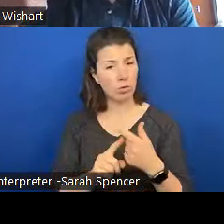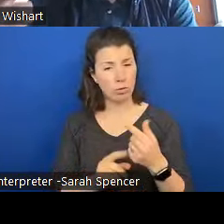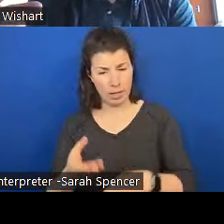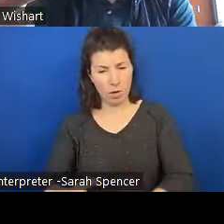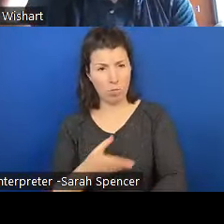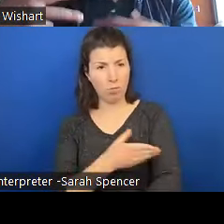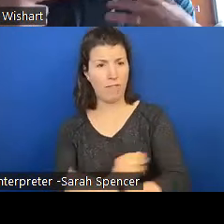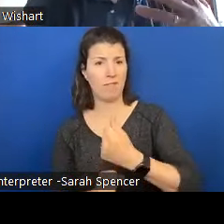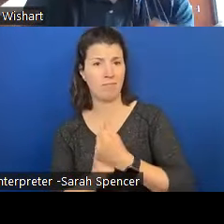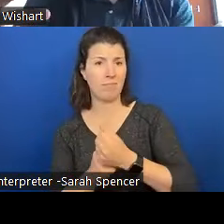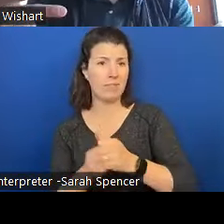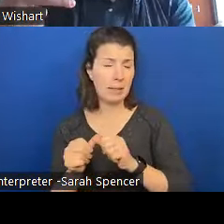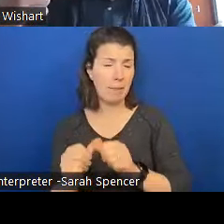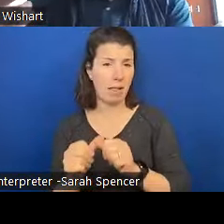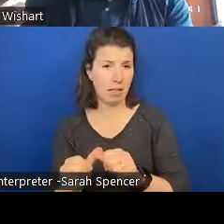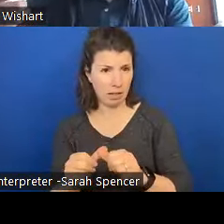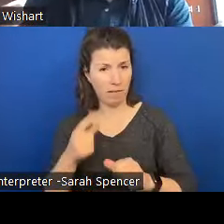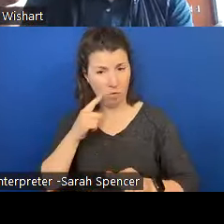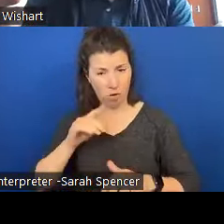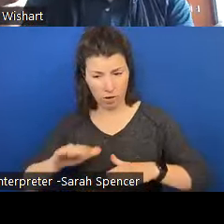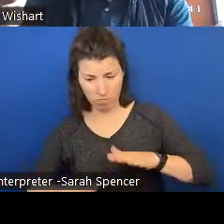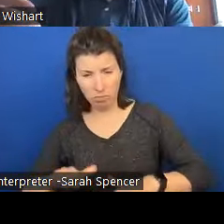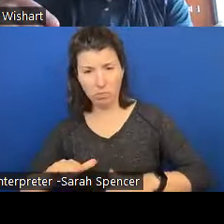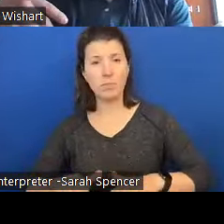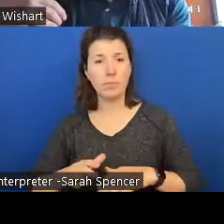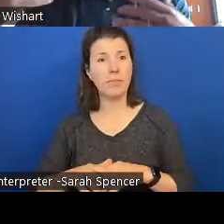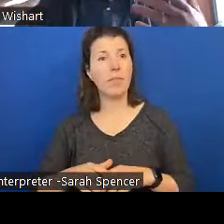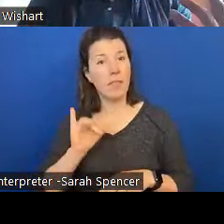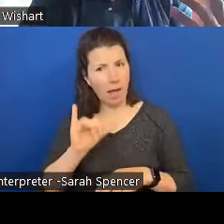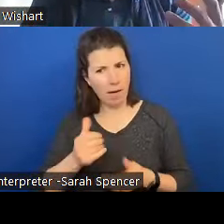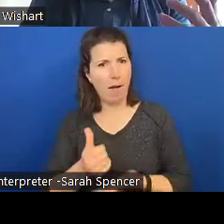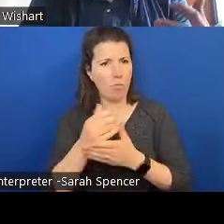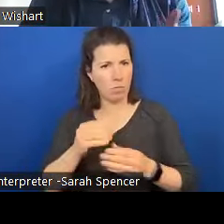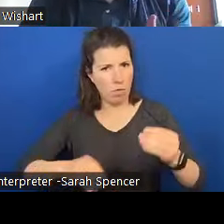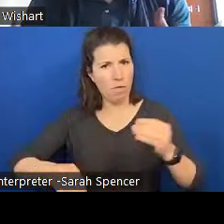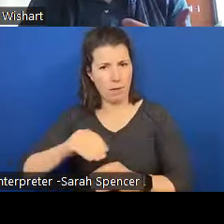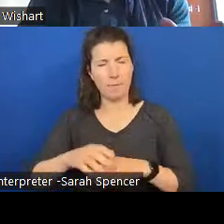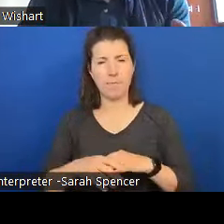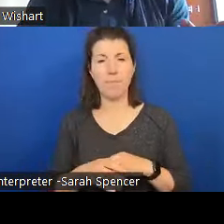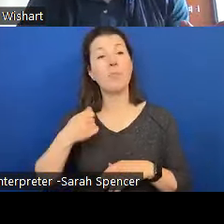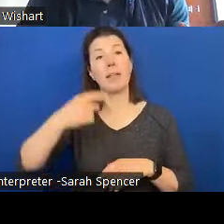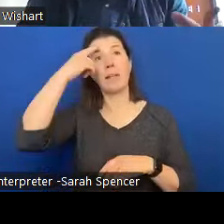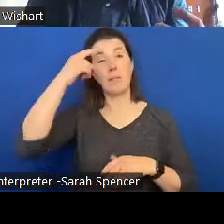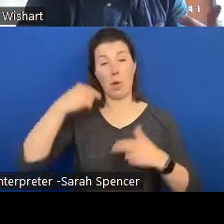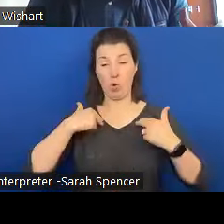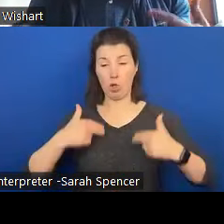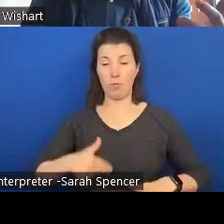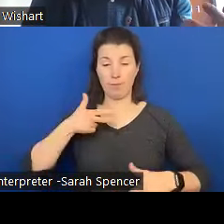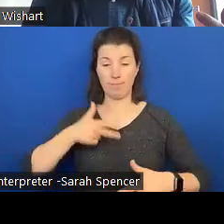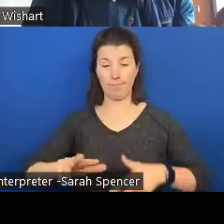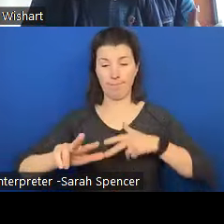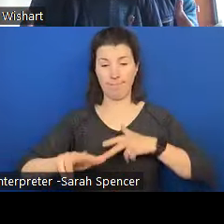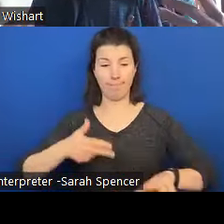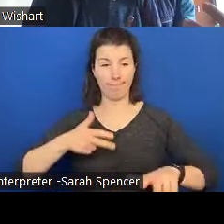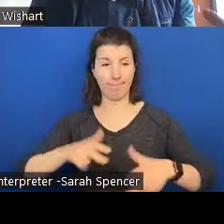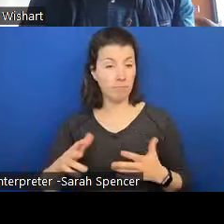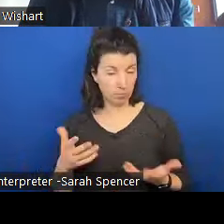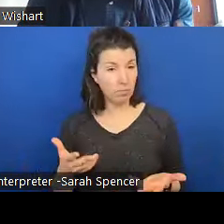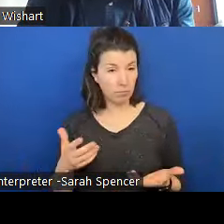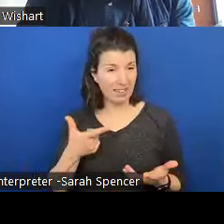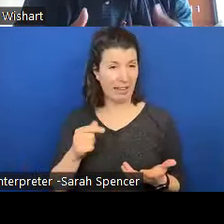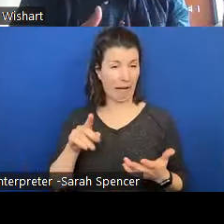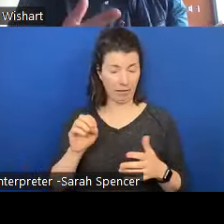safety and improved movement, increased efficiency. When we think about human gait, almost everything we do as we learn